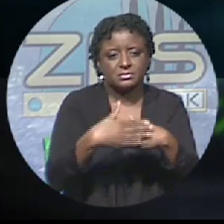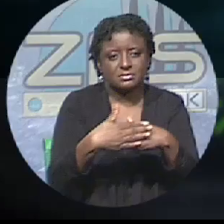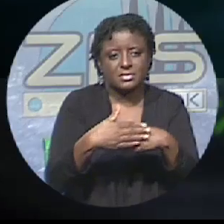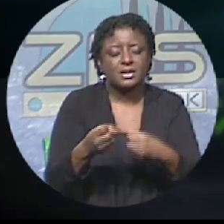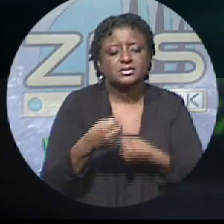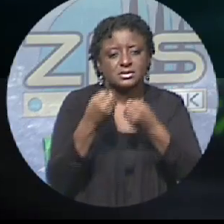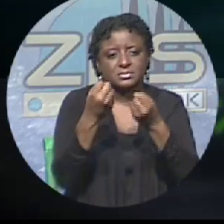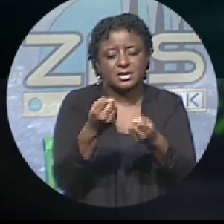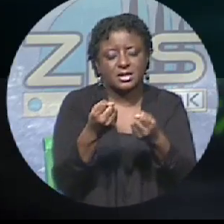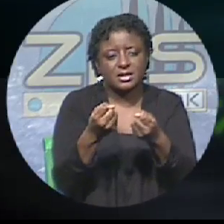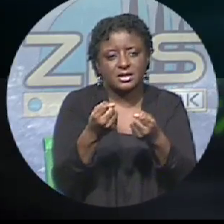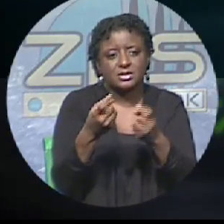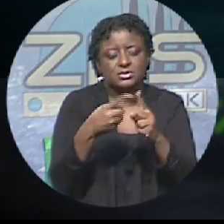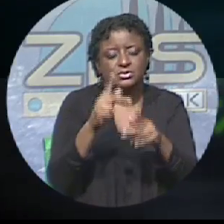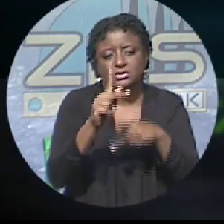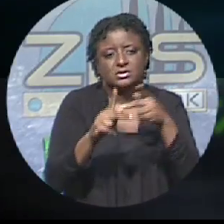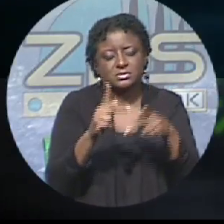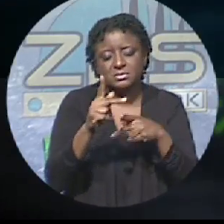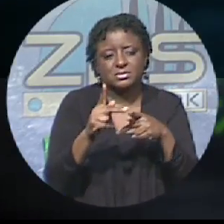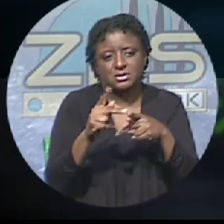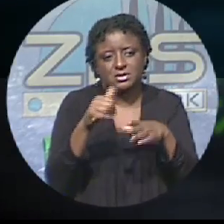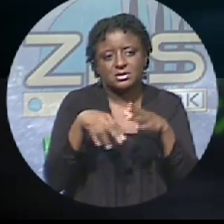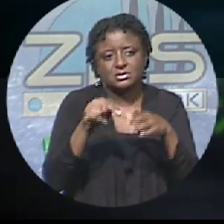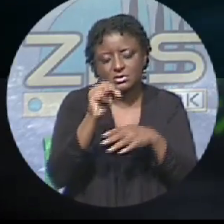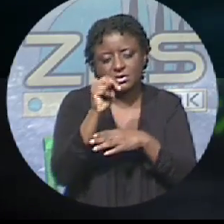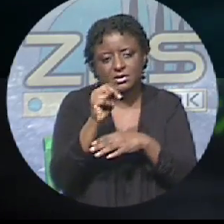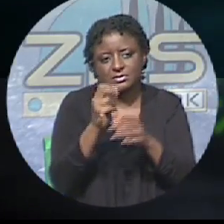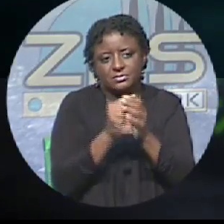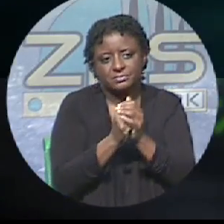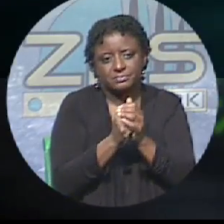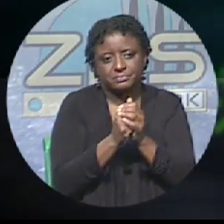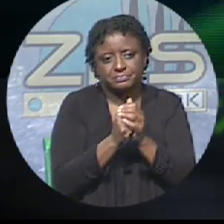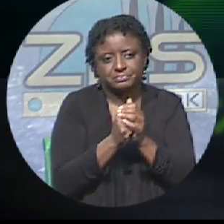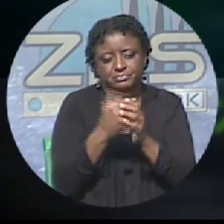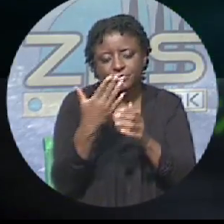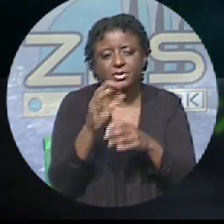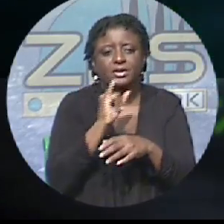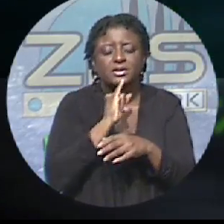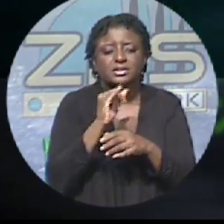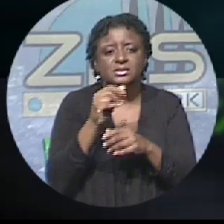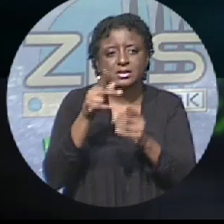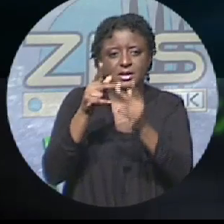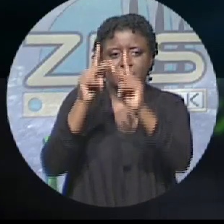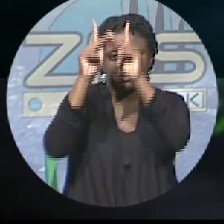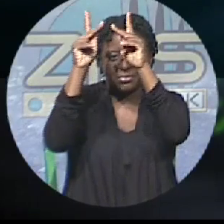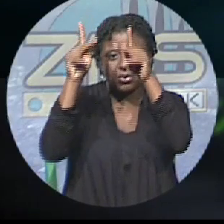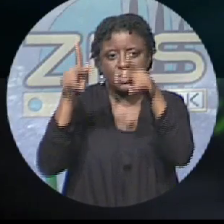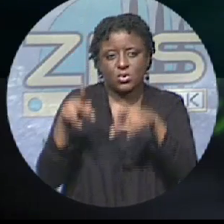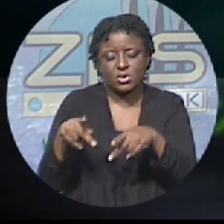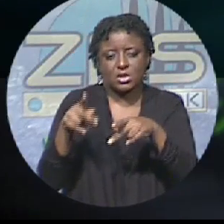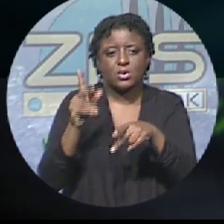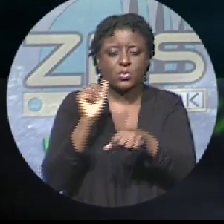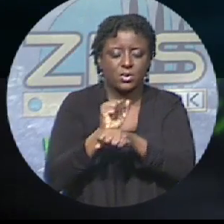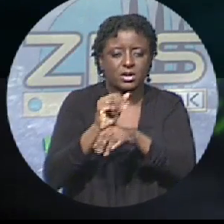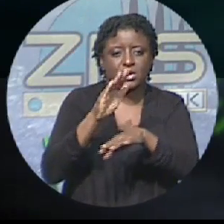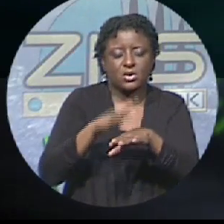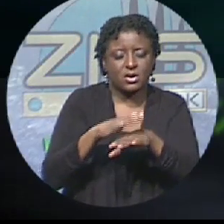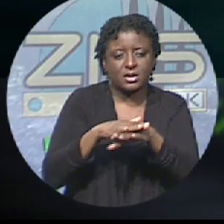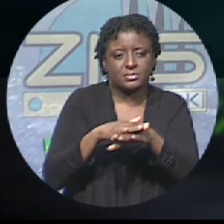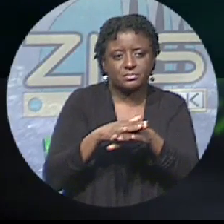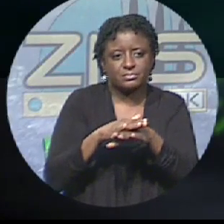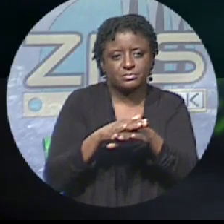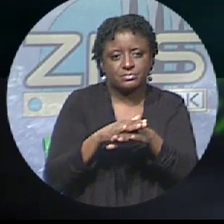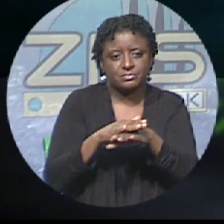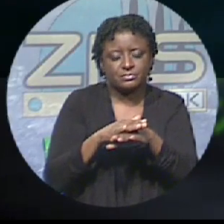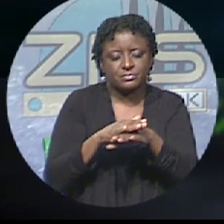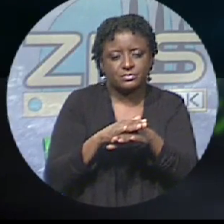north circuit or the north feeder. There's a pole that's being worked on the south feeder. Once we get that sorted out, we want